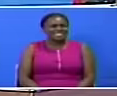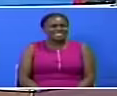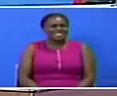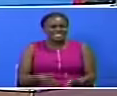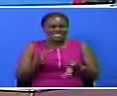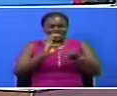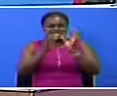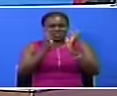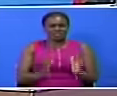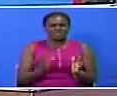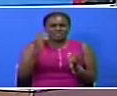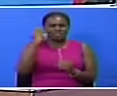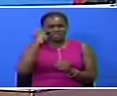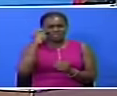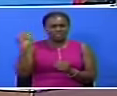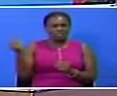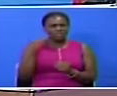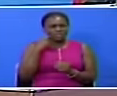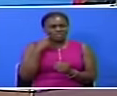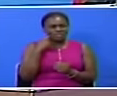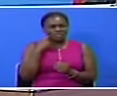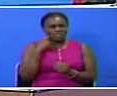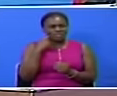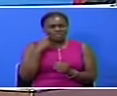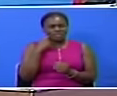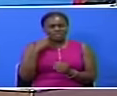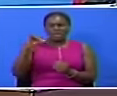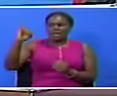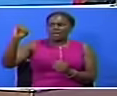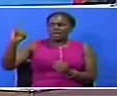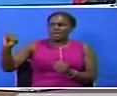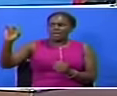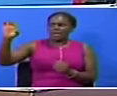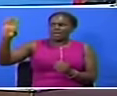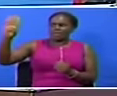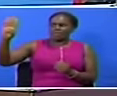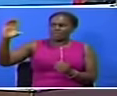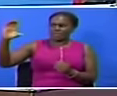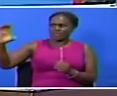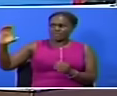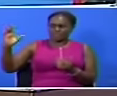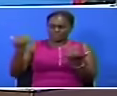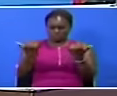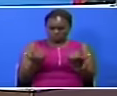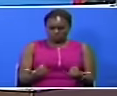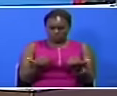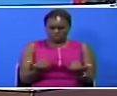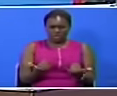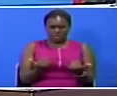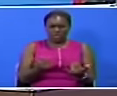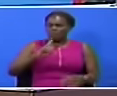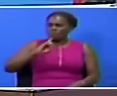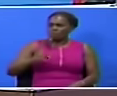Our sign language interpreter tonight is Marisha Owiti. Now, Kenya's Independent Electoral and Boundaries Commission today warned